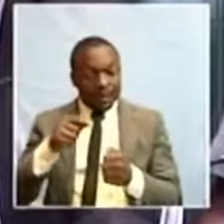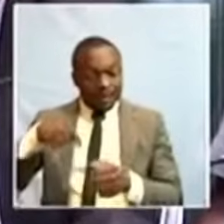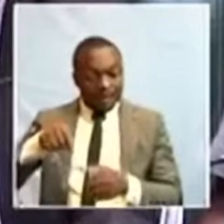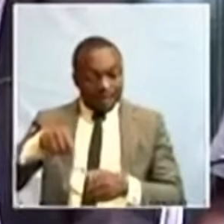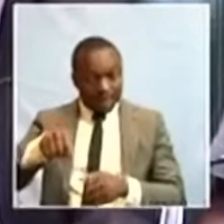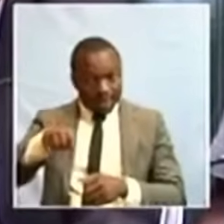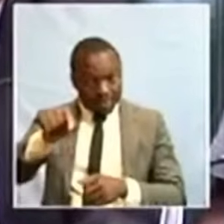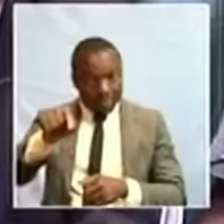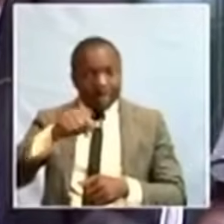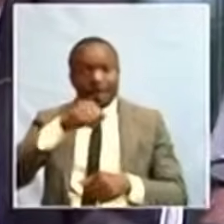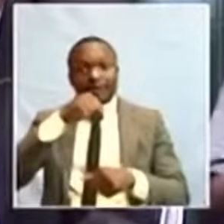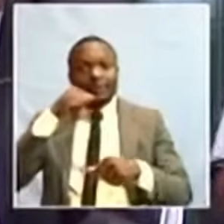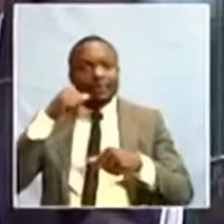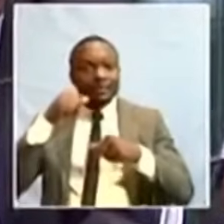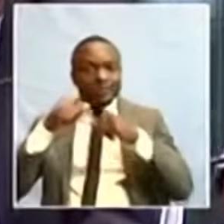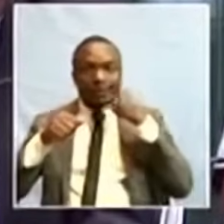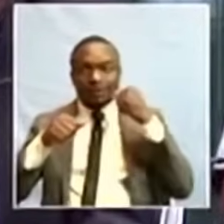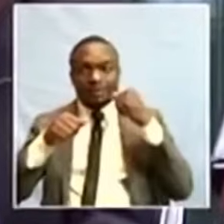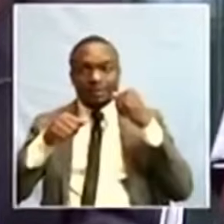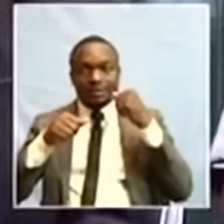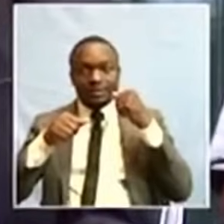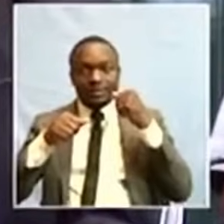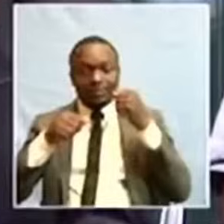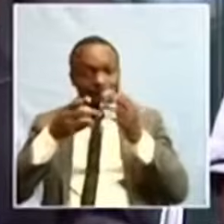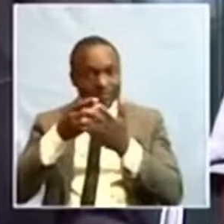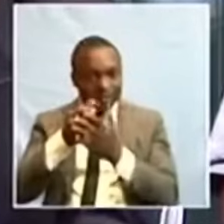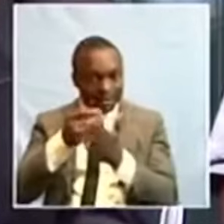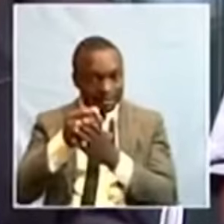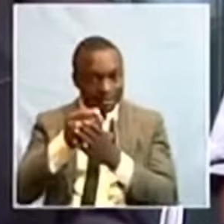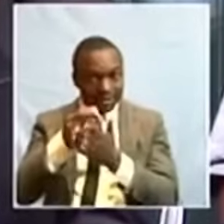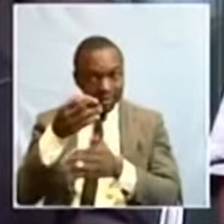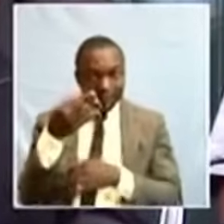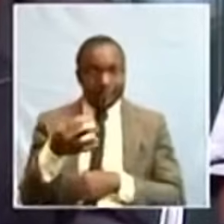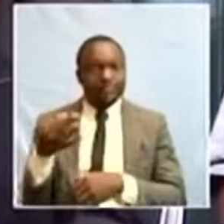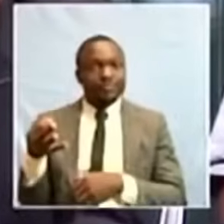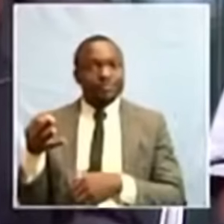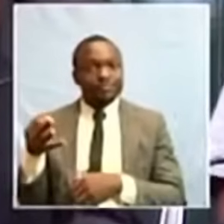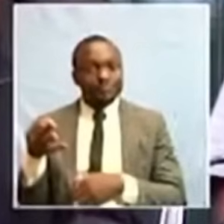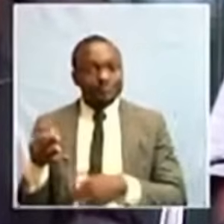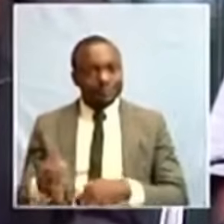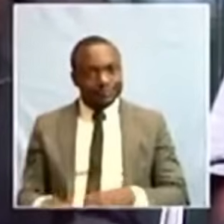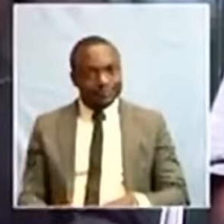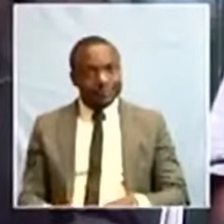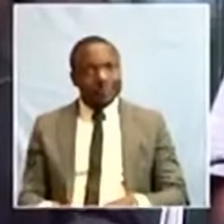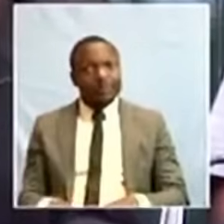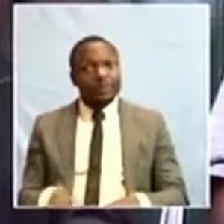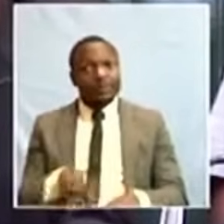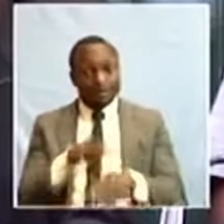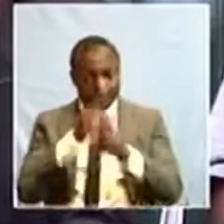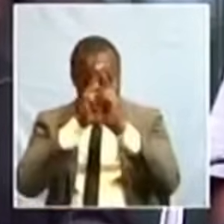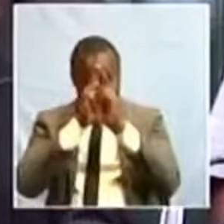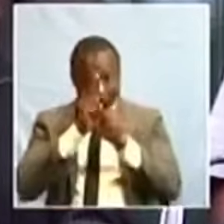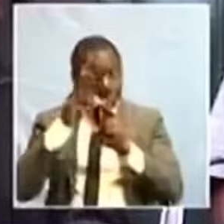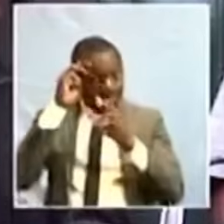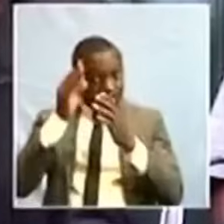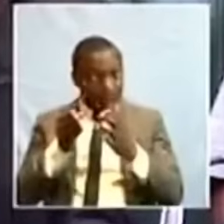sustainable agriculture financing facility. I hope the Minister of Agriculture will put words in